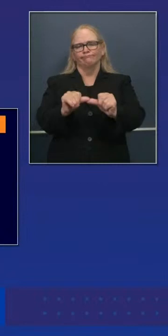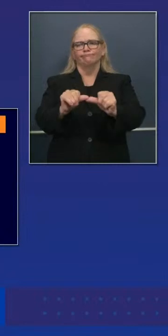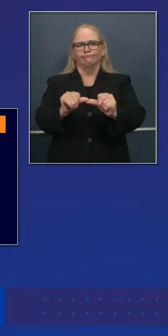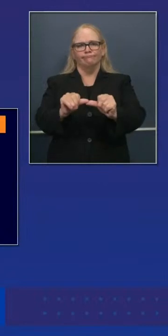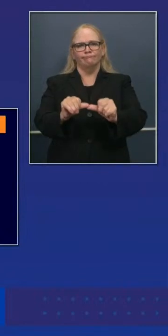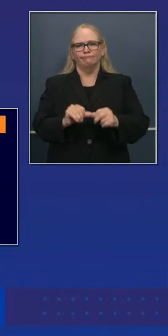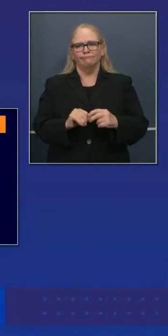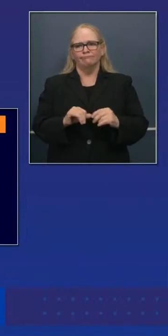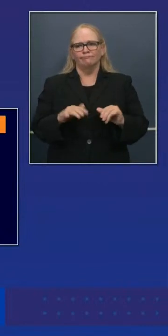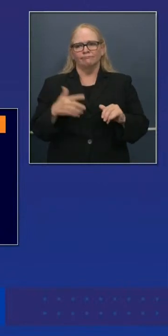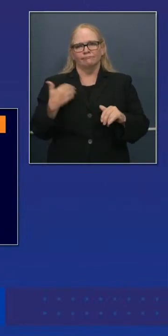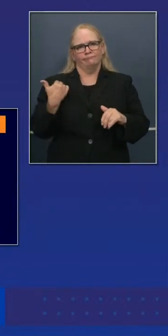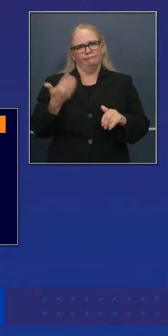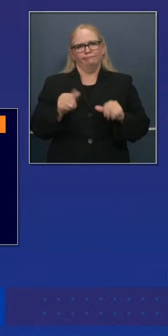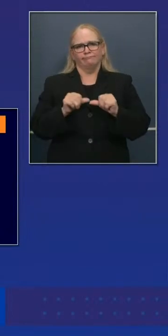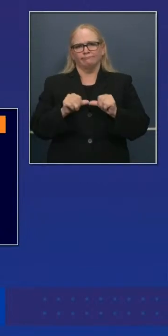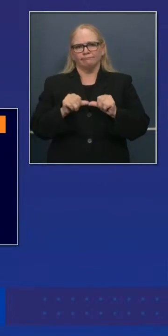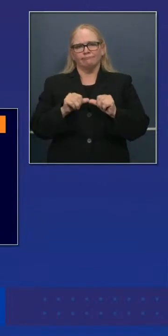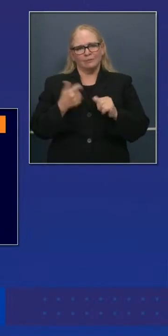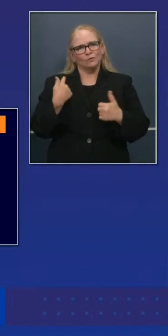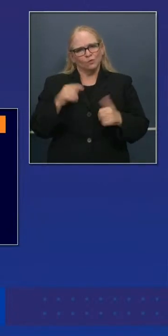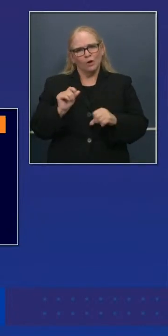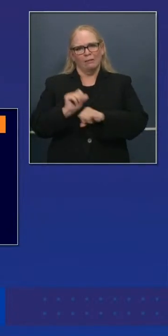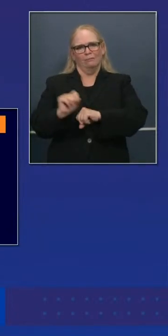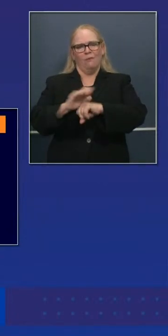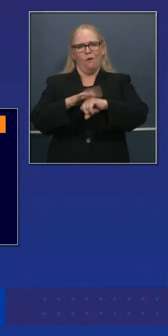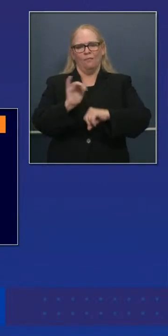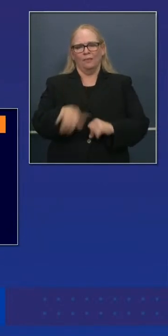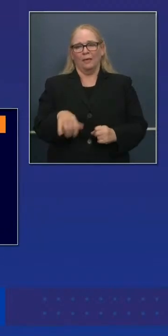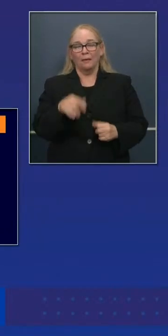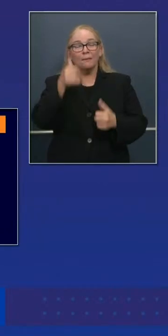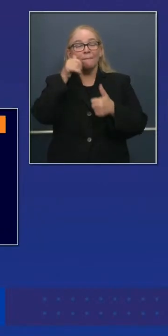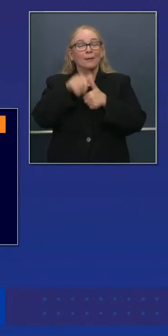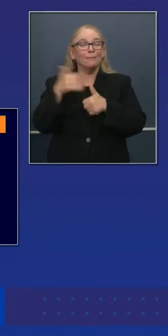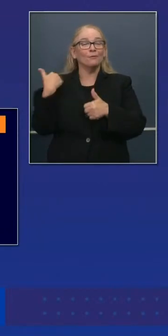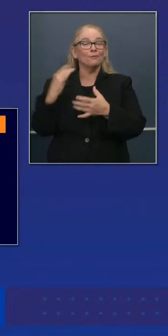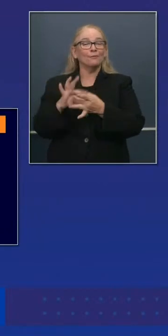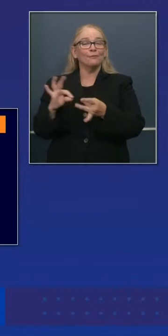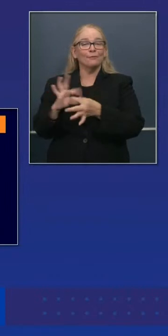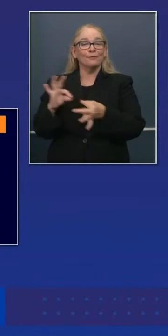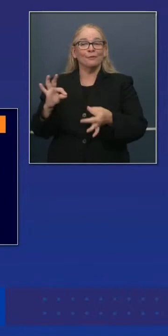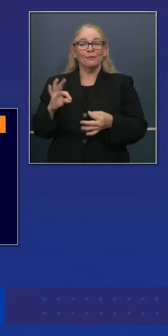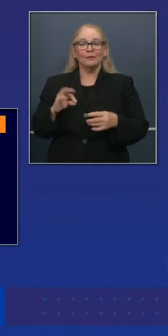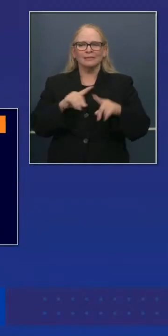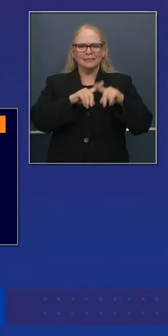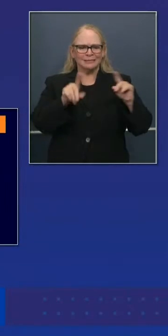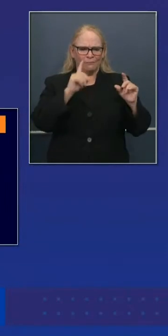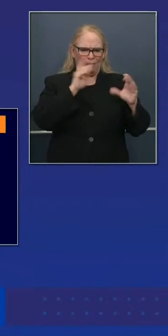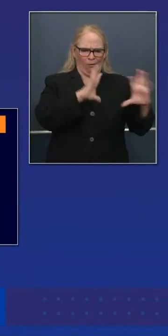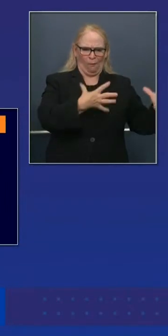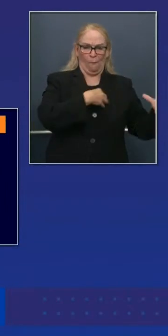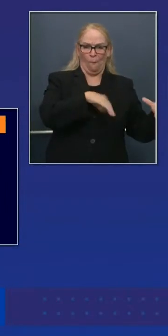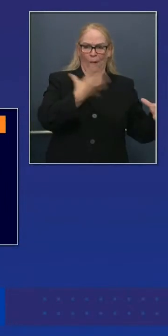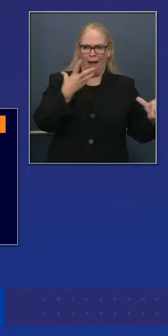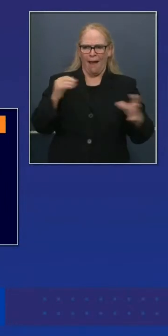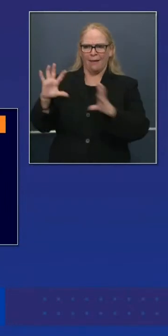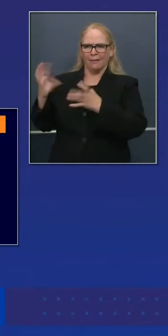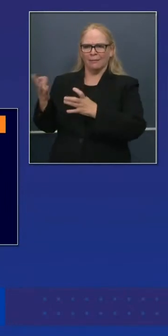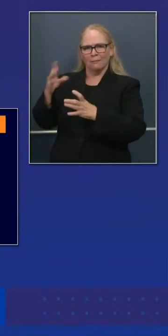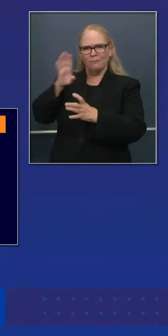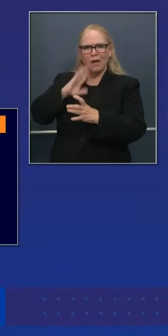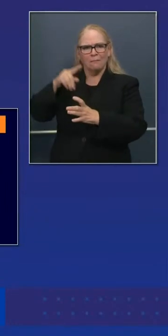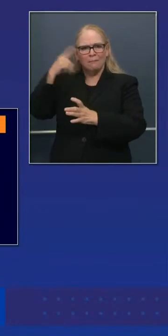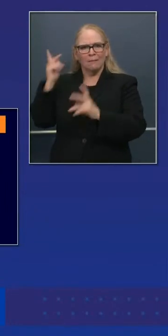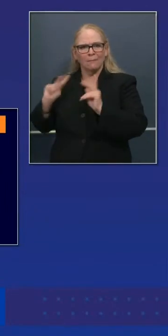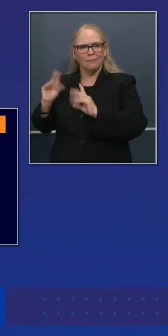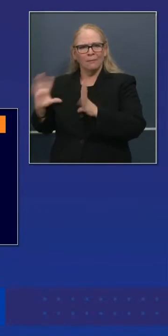months to talk in terms of racial and ethnic issues related to health broadly. Social determinants of